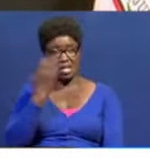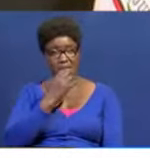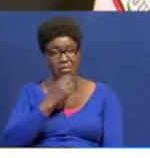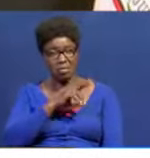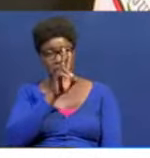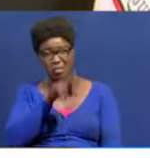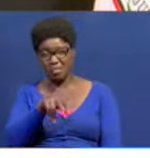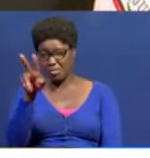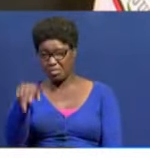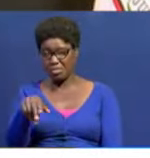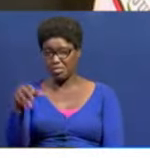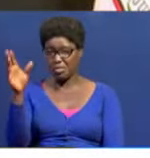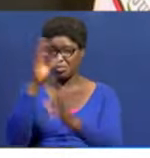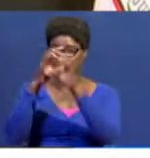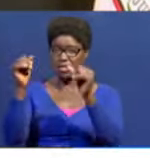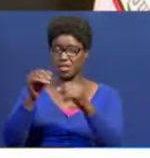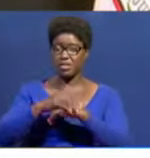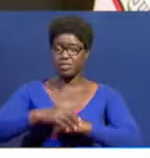undermined him.